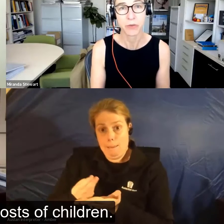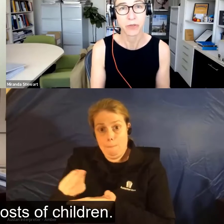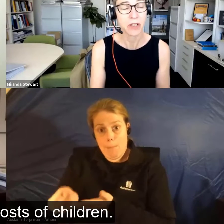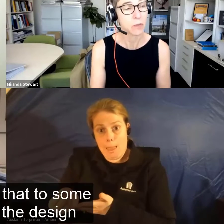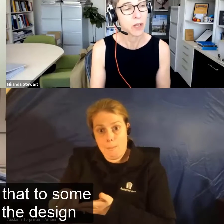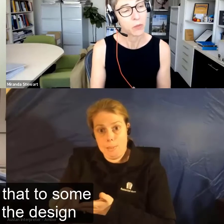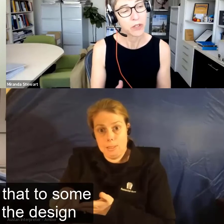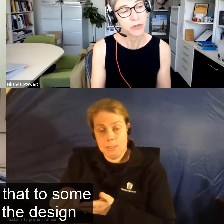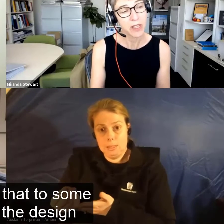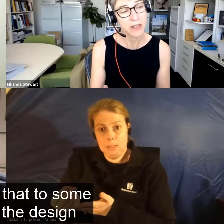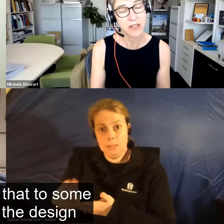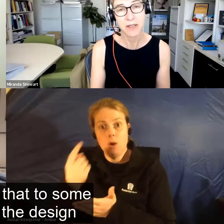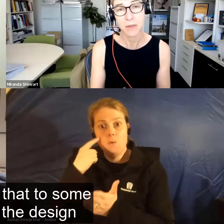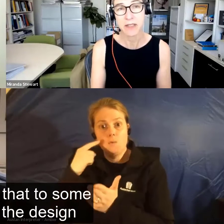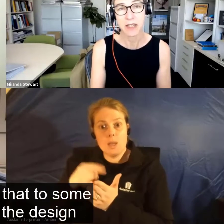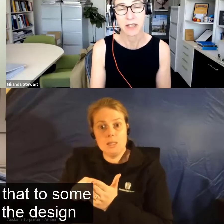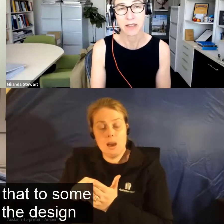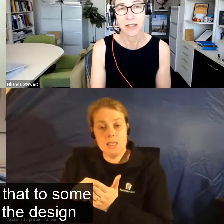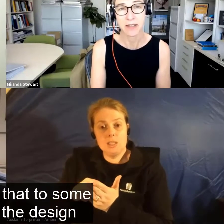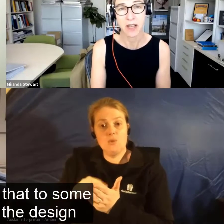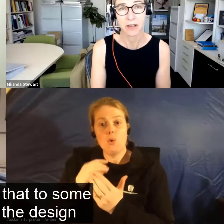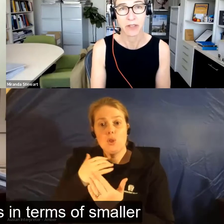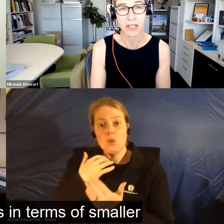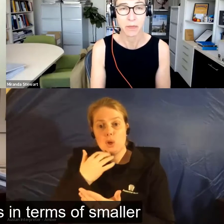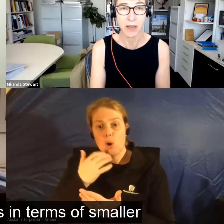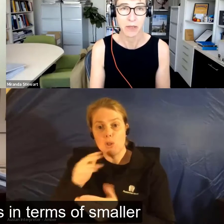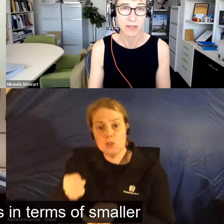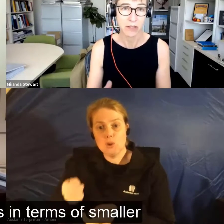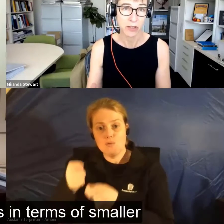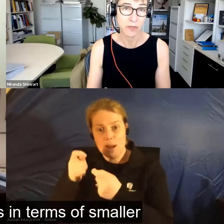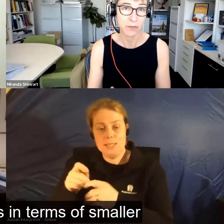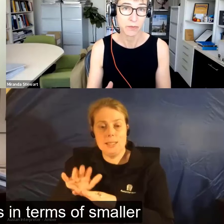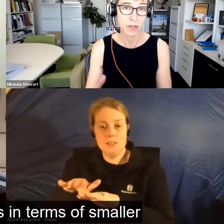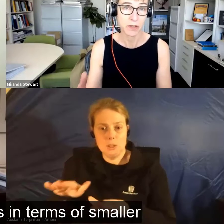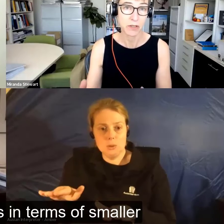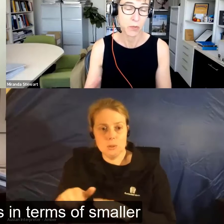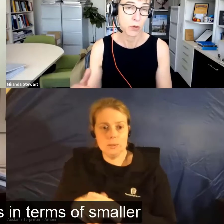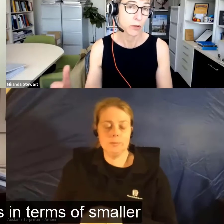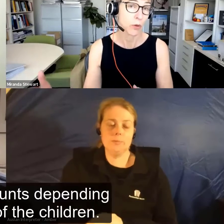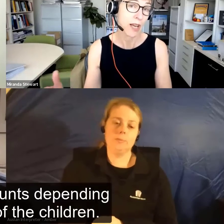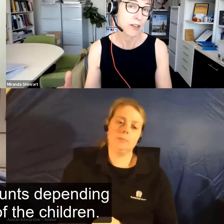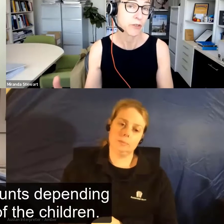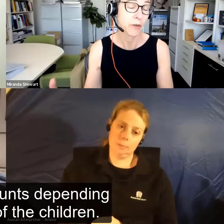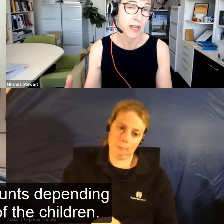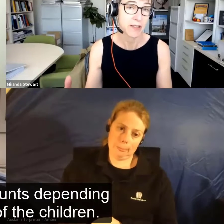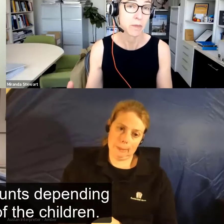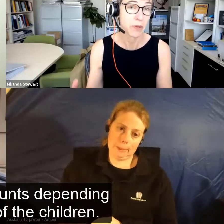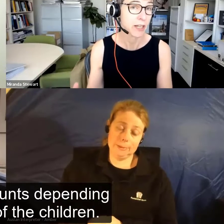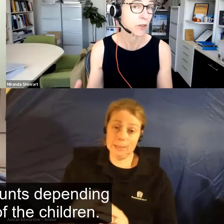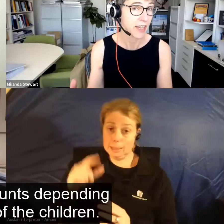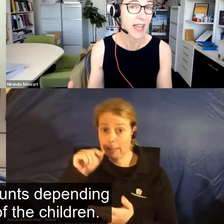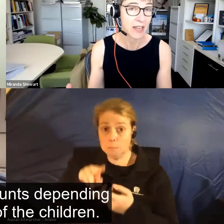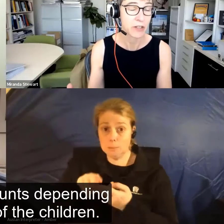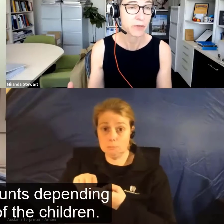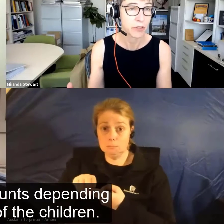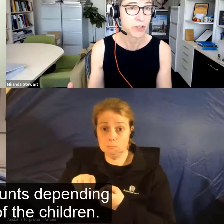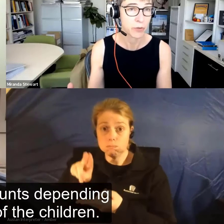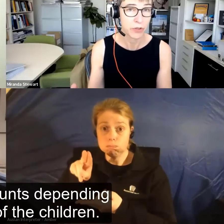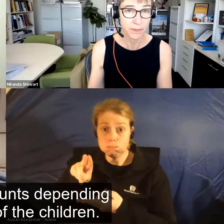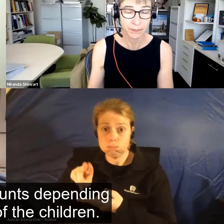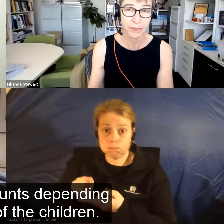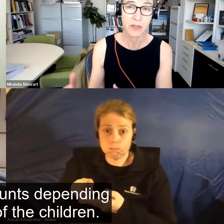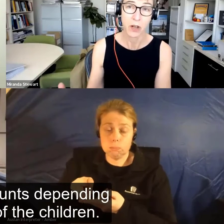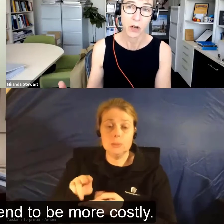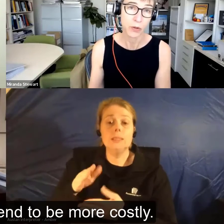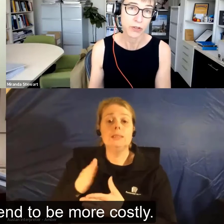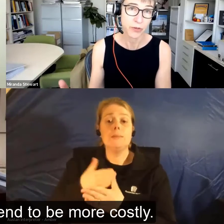of children. And we do that to some extent in the design of these payments in terms of smaller or larger amounts depending on the age of the